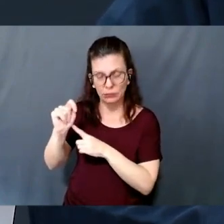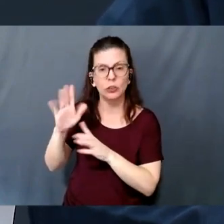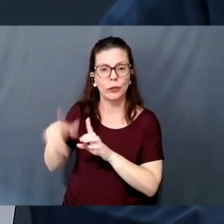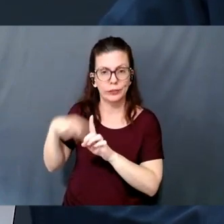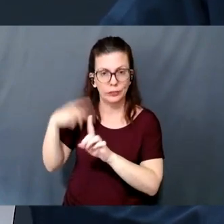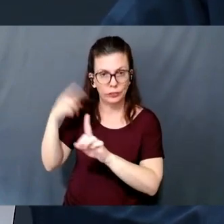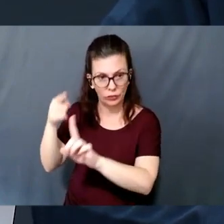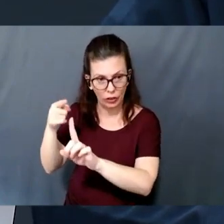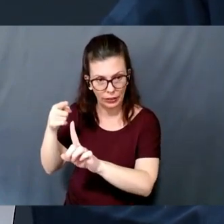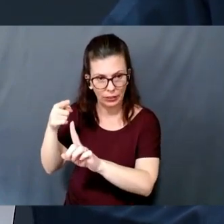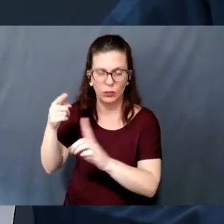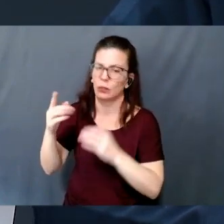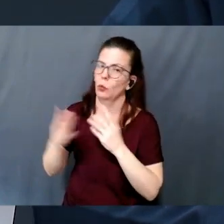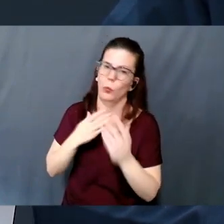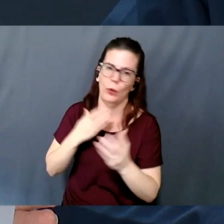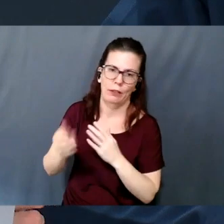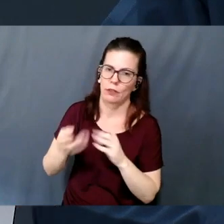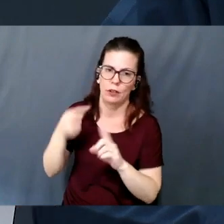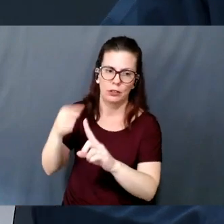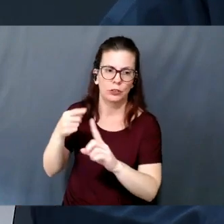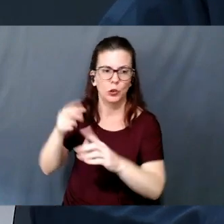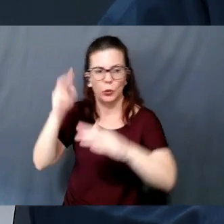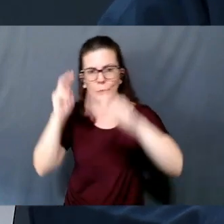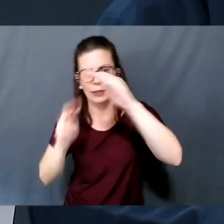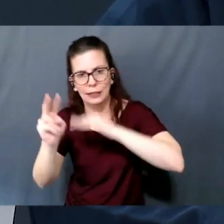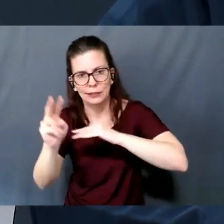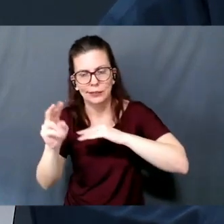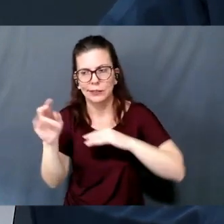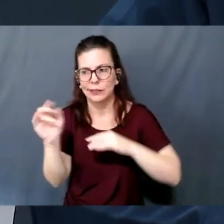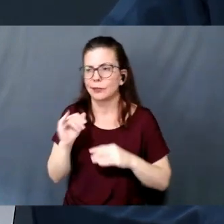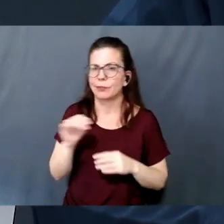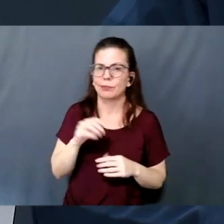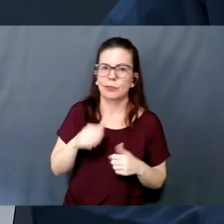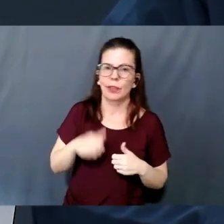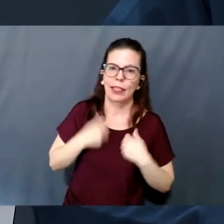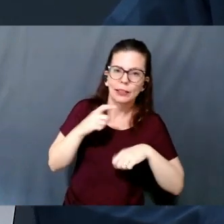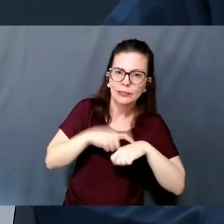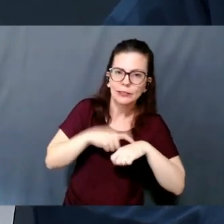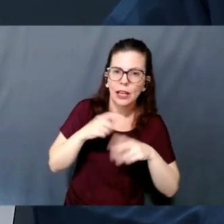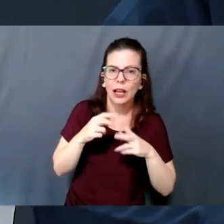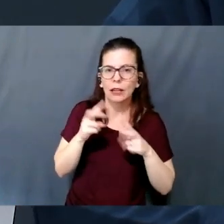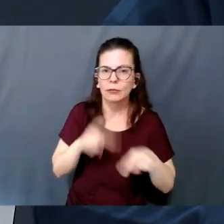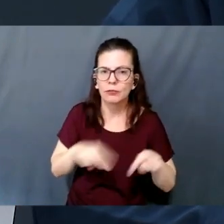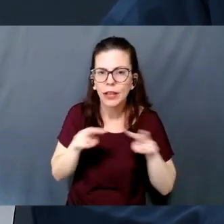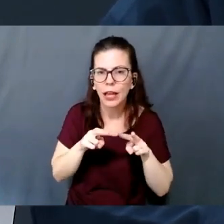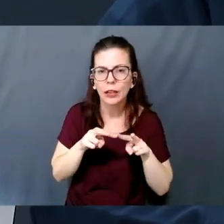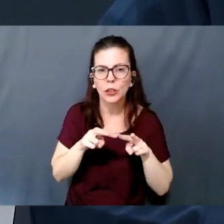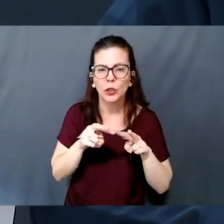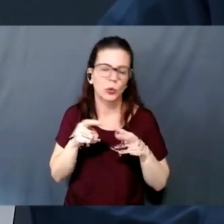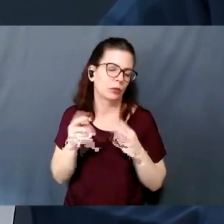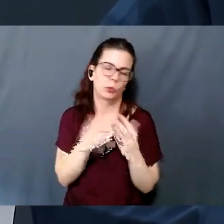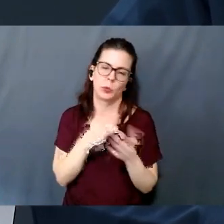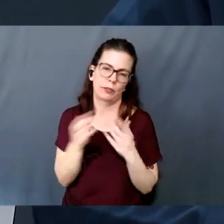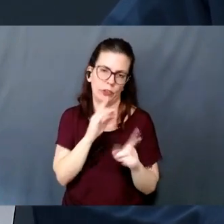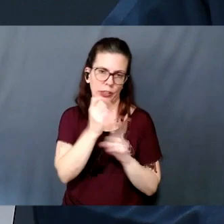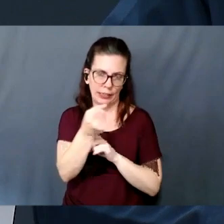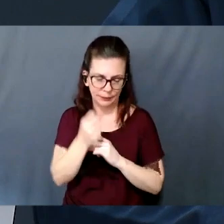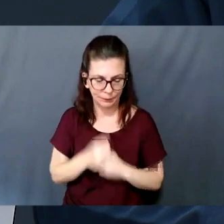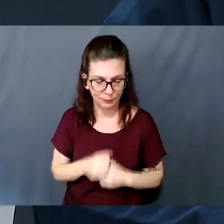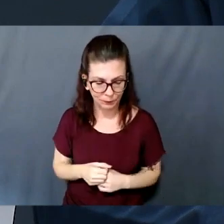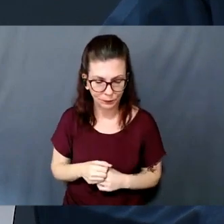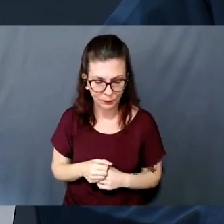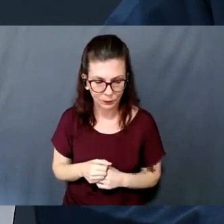it is that you're wanting to predict, whether it's like lifetime value or whatever the case is, Canvas